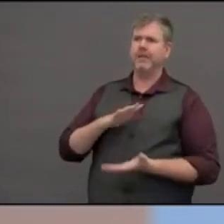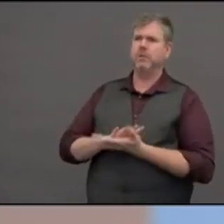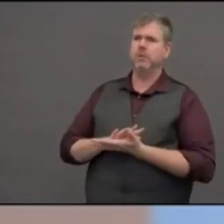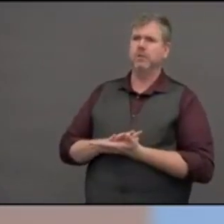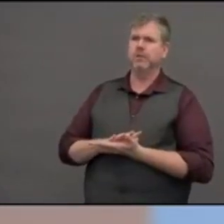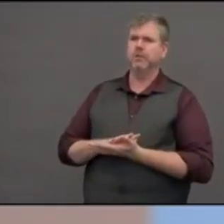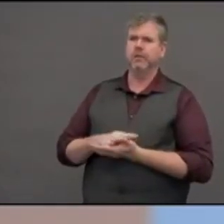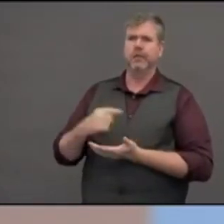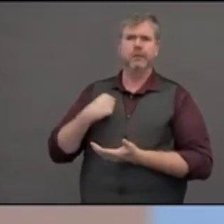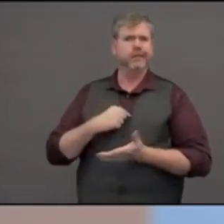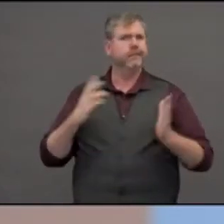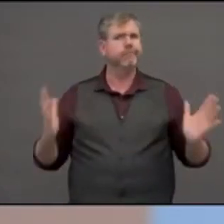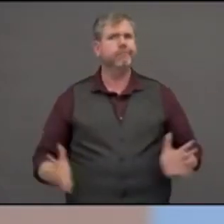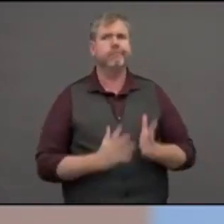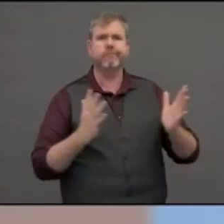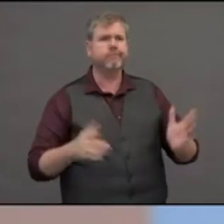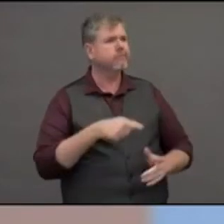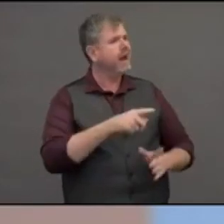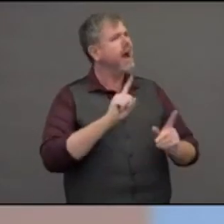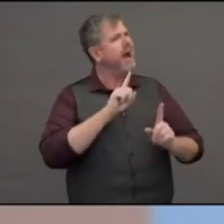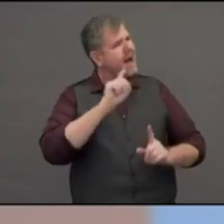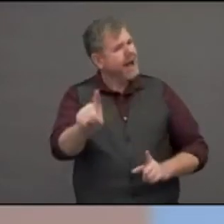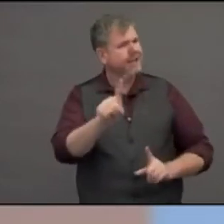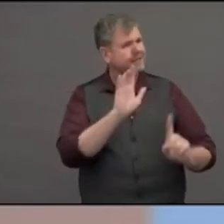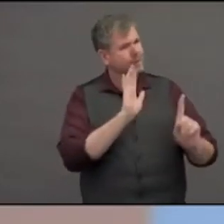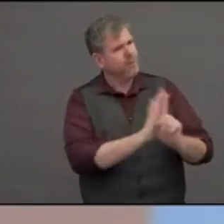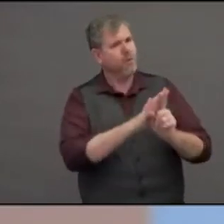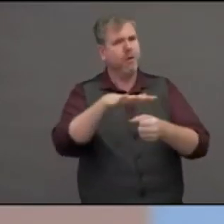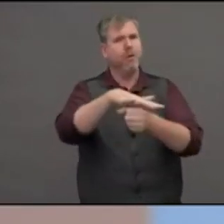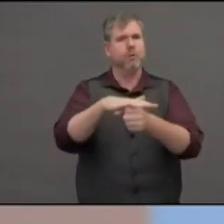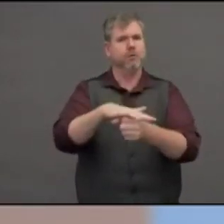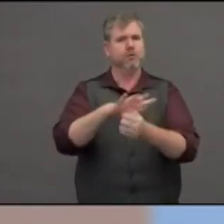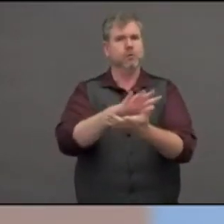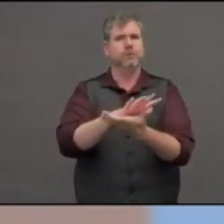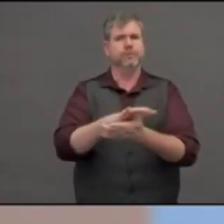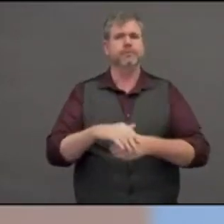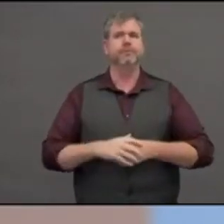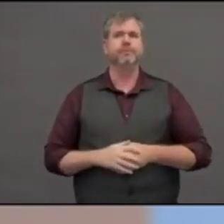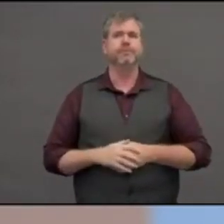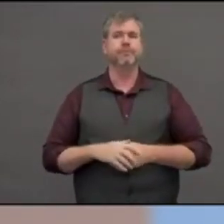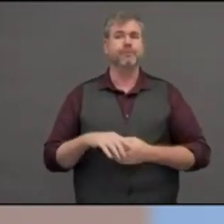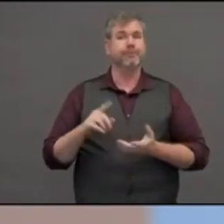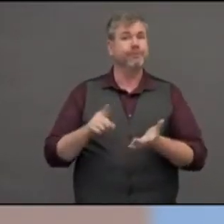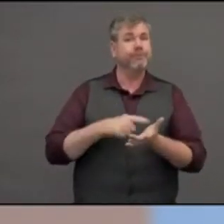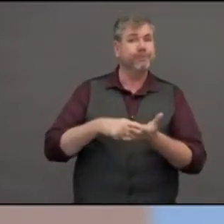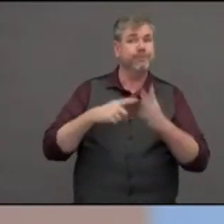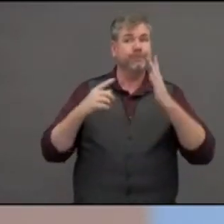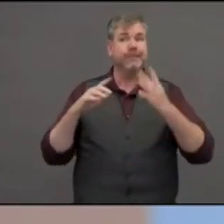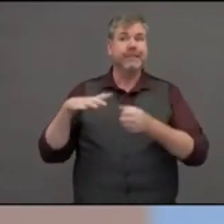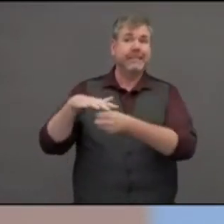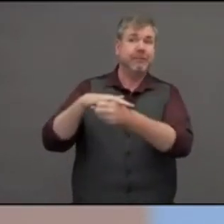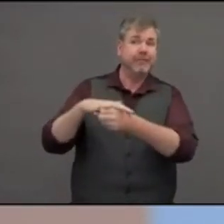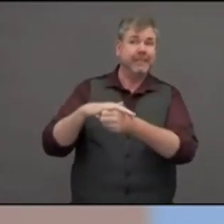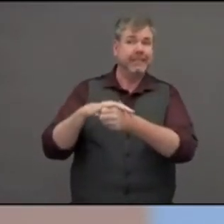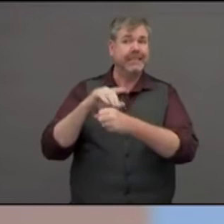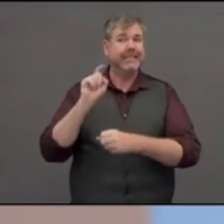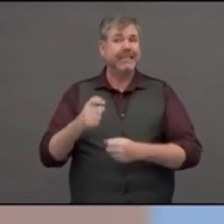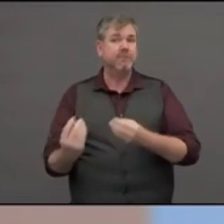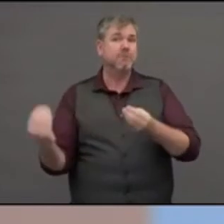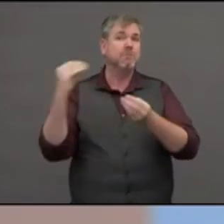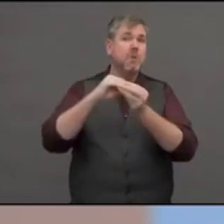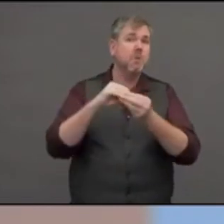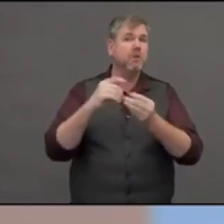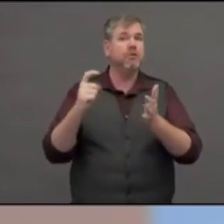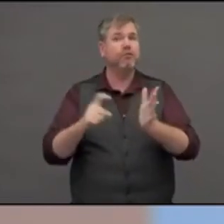are able to move faster through that process due to their size, and some districts are working through some additional requirements that they need